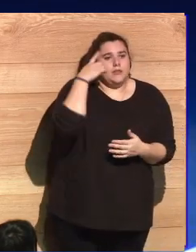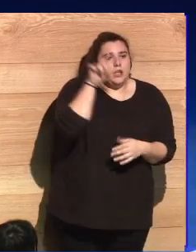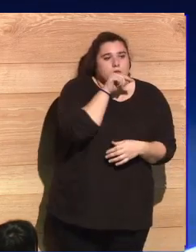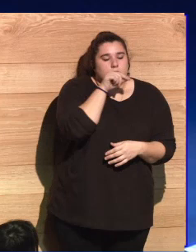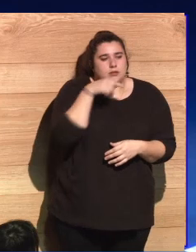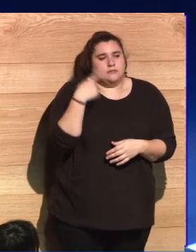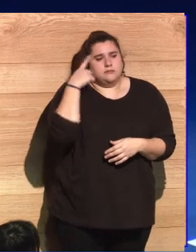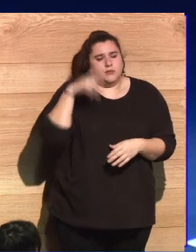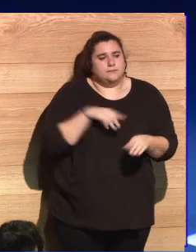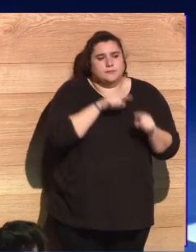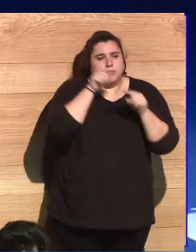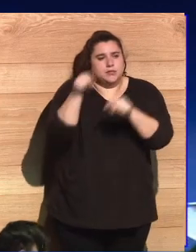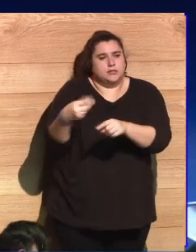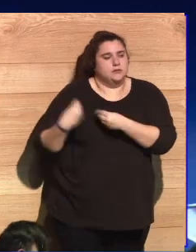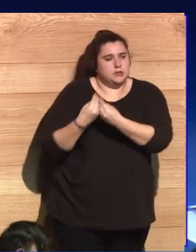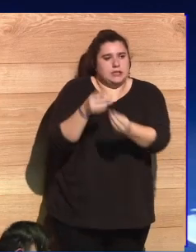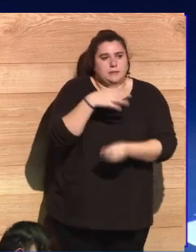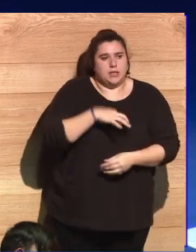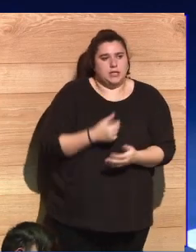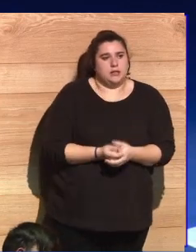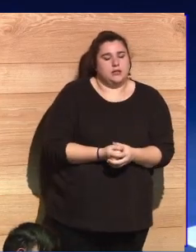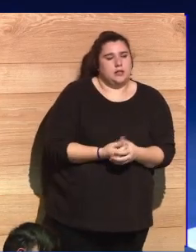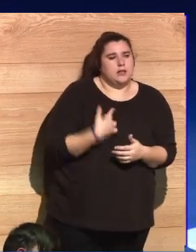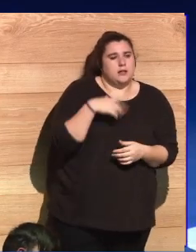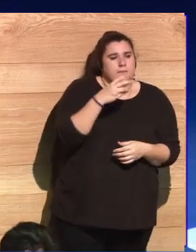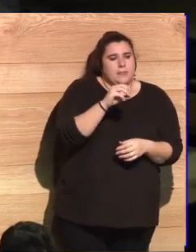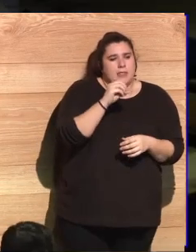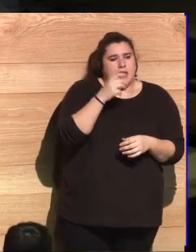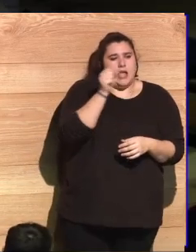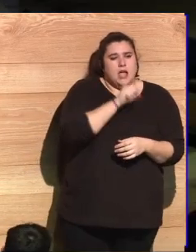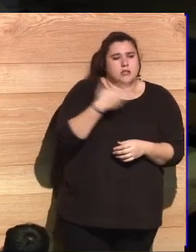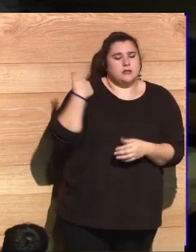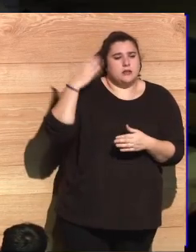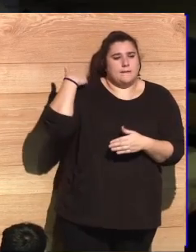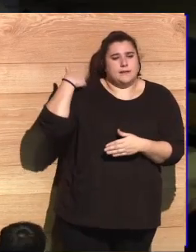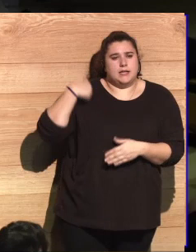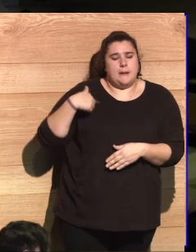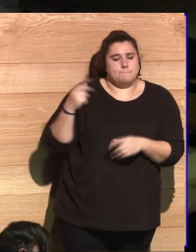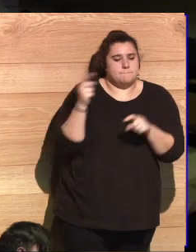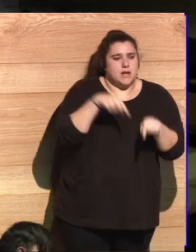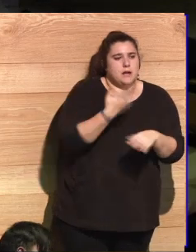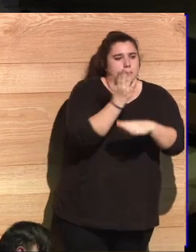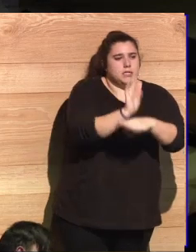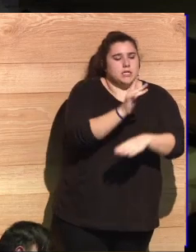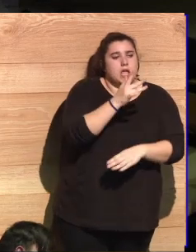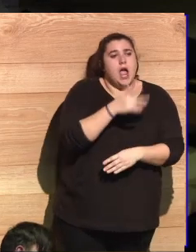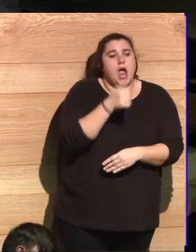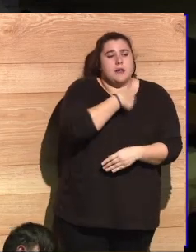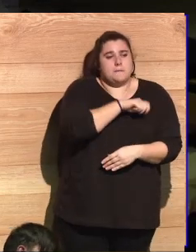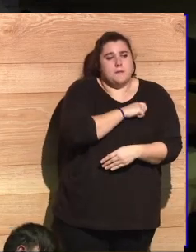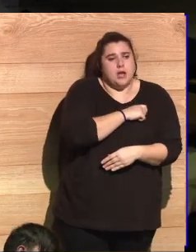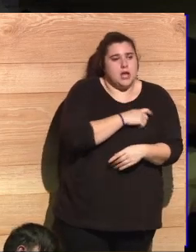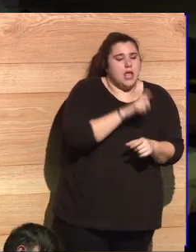Sí, el Peter de hace 30 años. So 30 years ago, somebody had told Peter this, the fact that he was going to write a